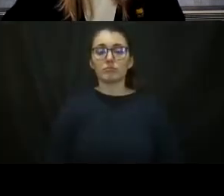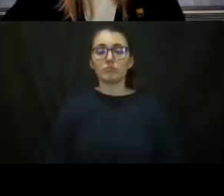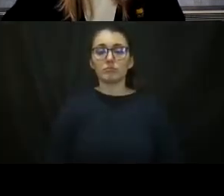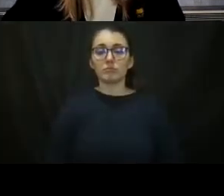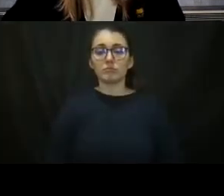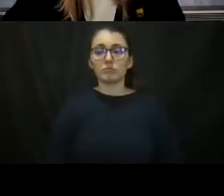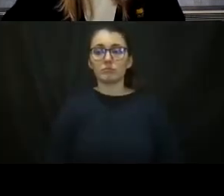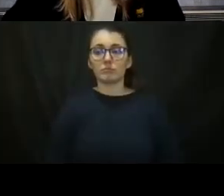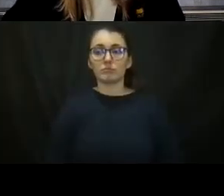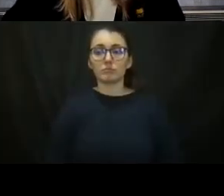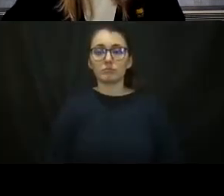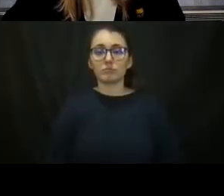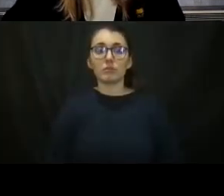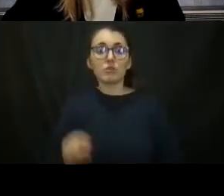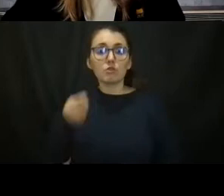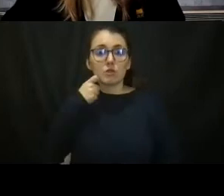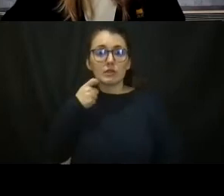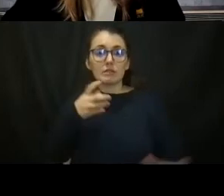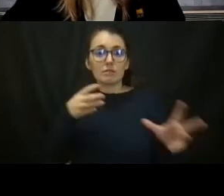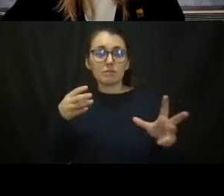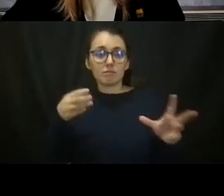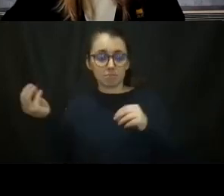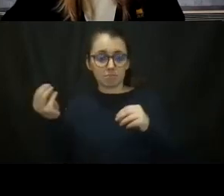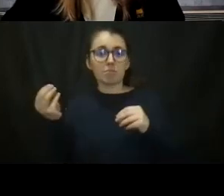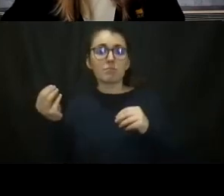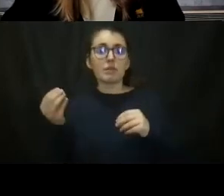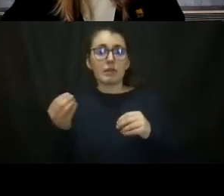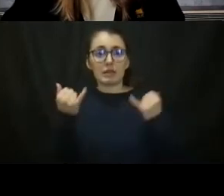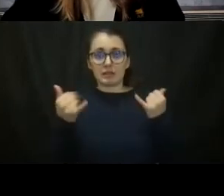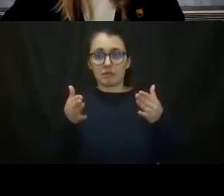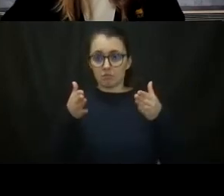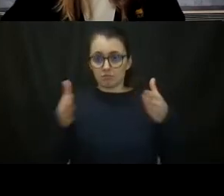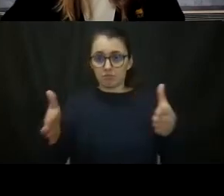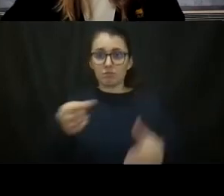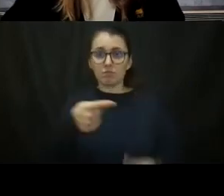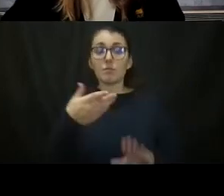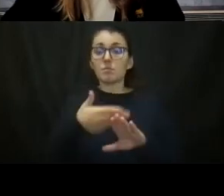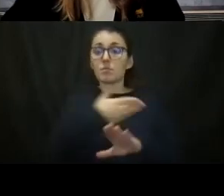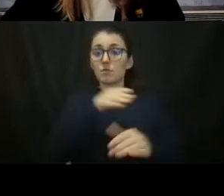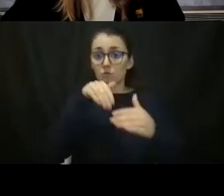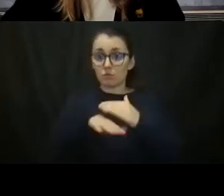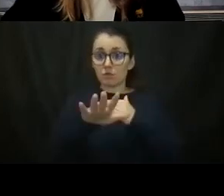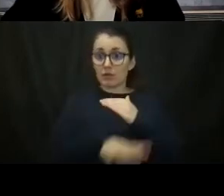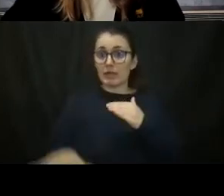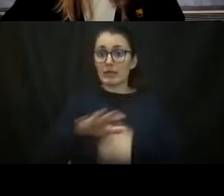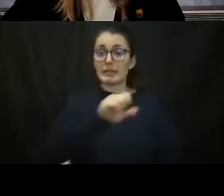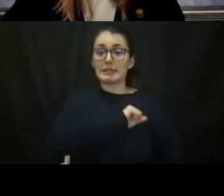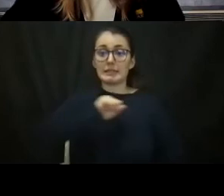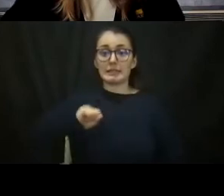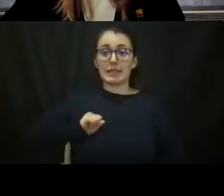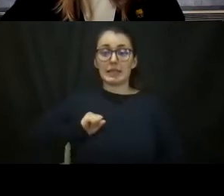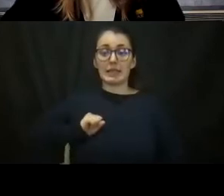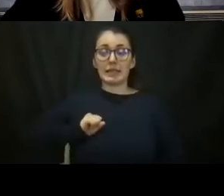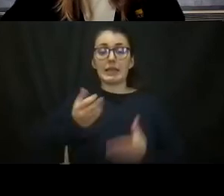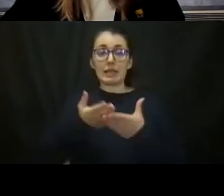So we just exited that room. We're going down the hall here. And before we enter into the Senate chamber, I want to show